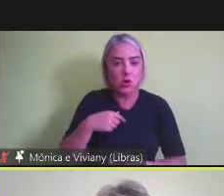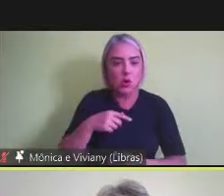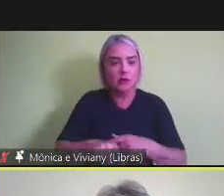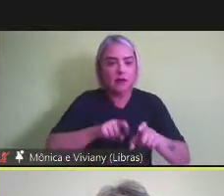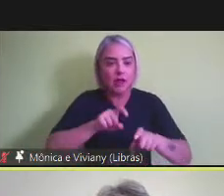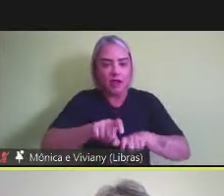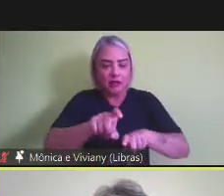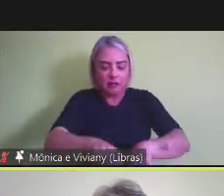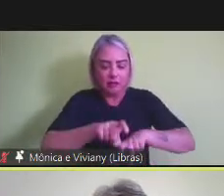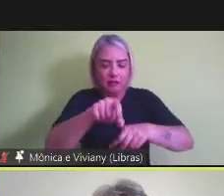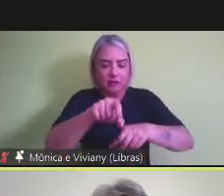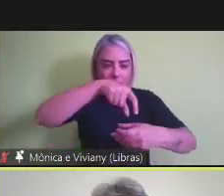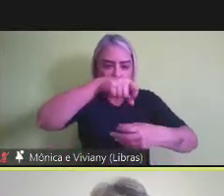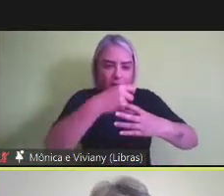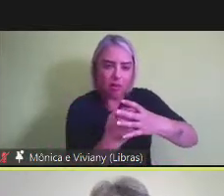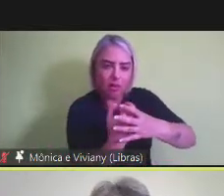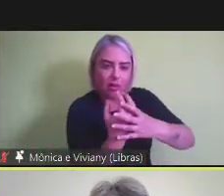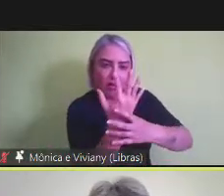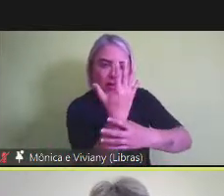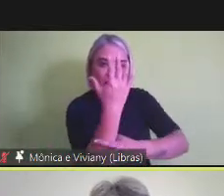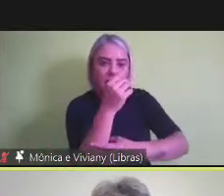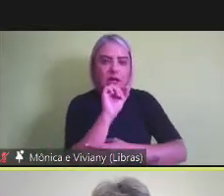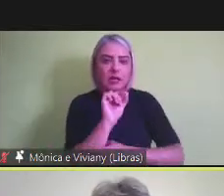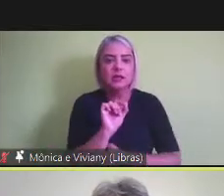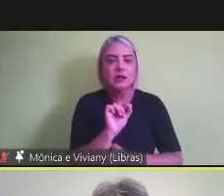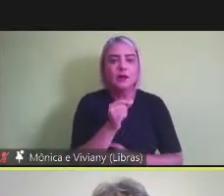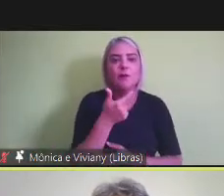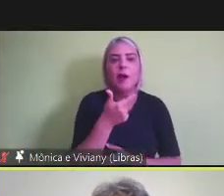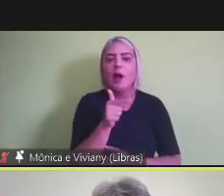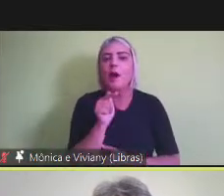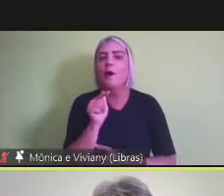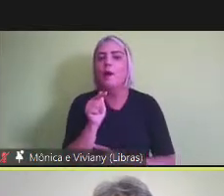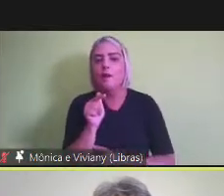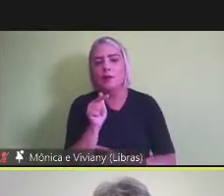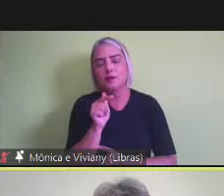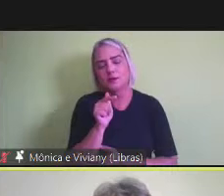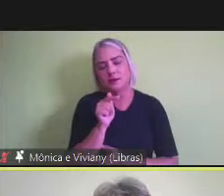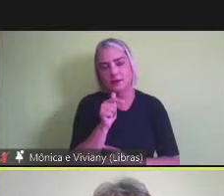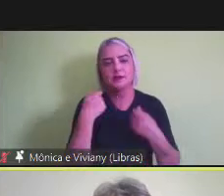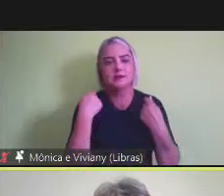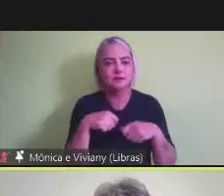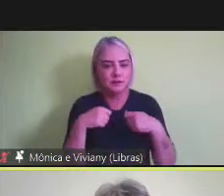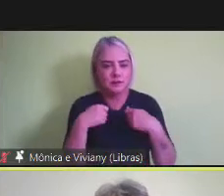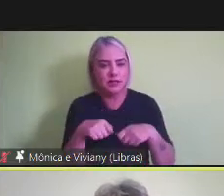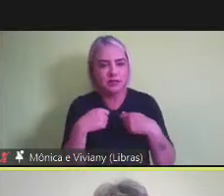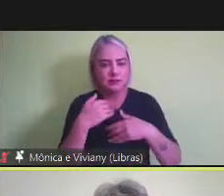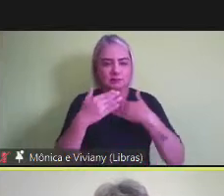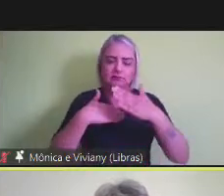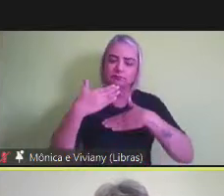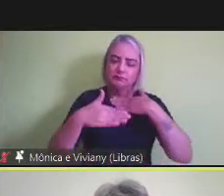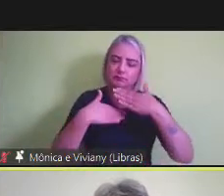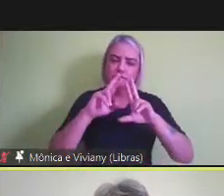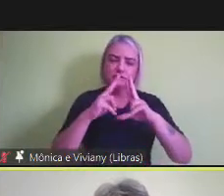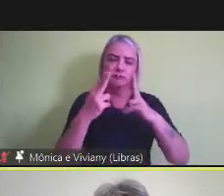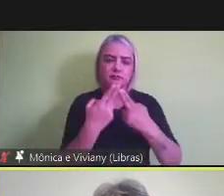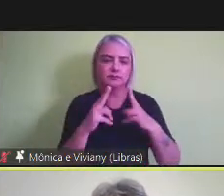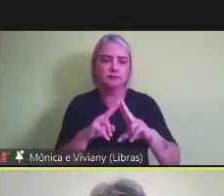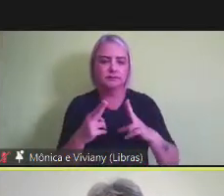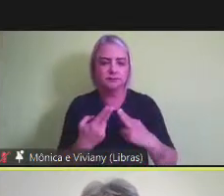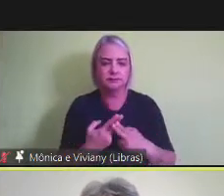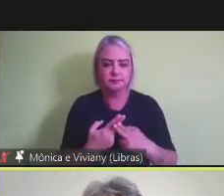technical aspects and the people who are planning they are sowing the seeds, and that these are